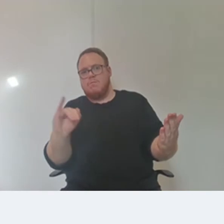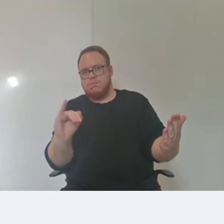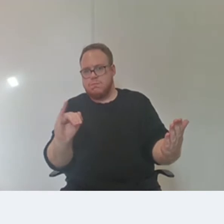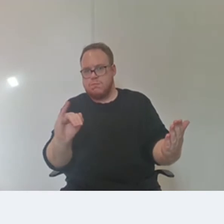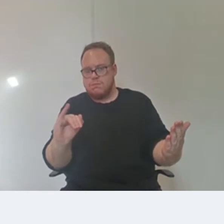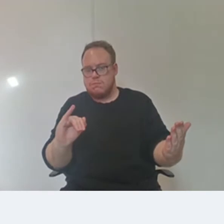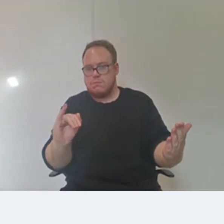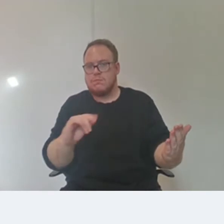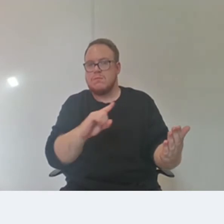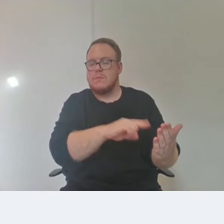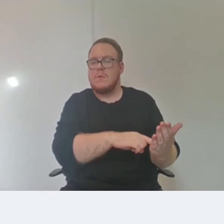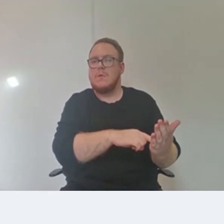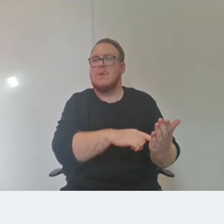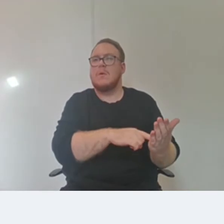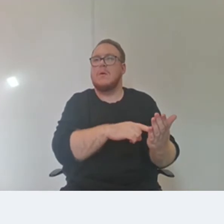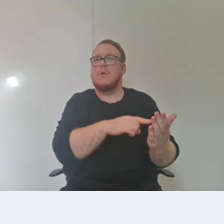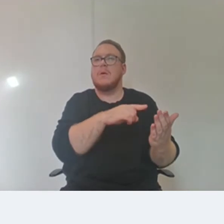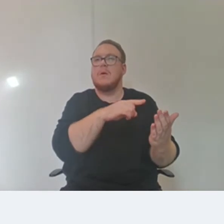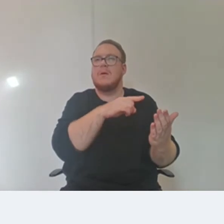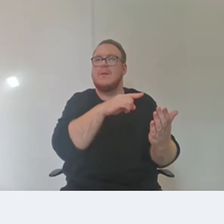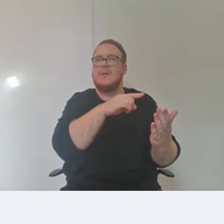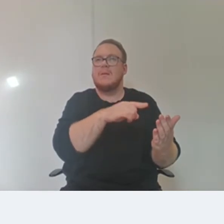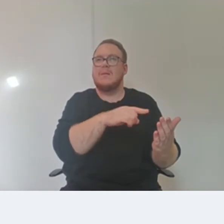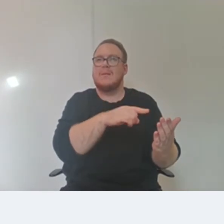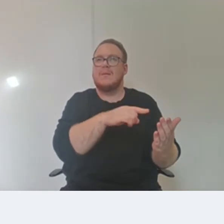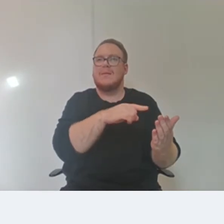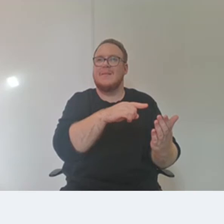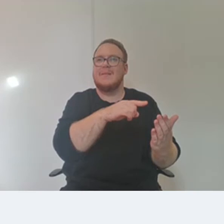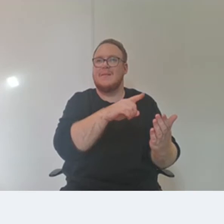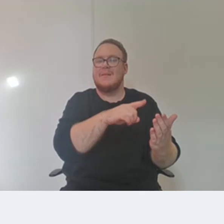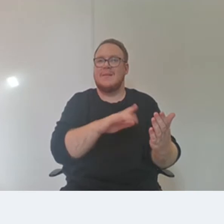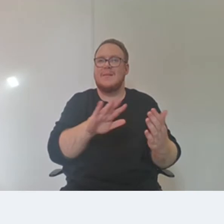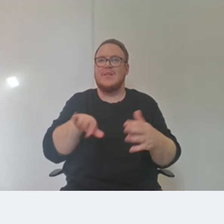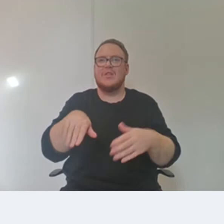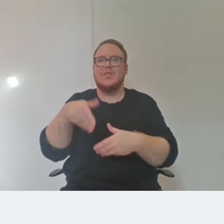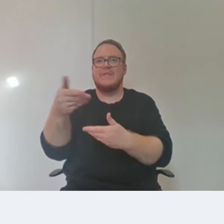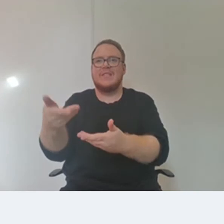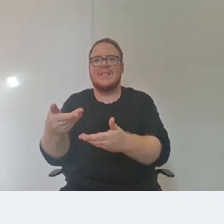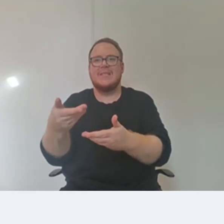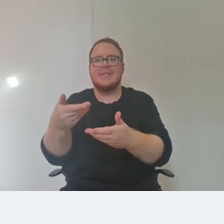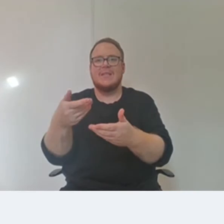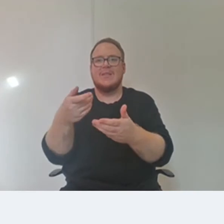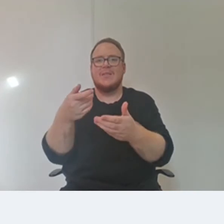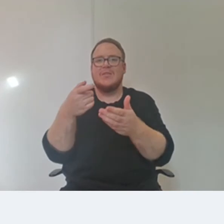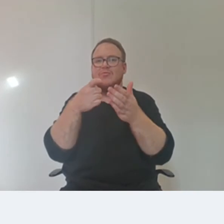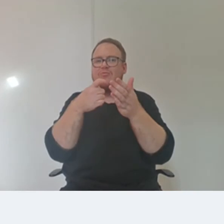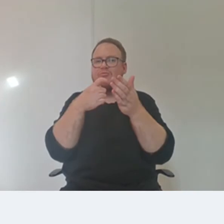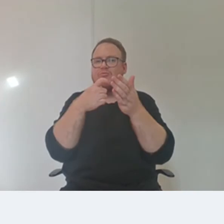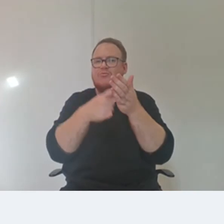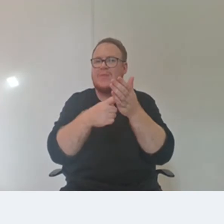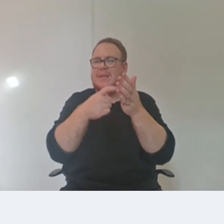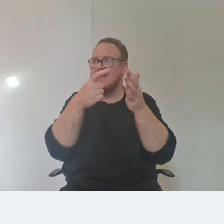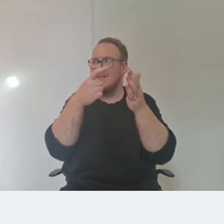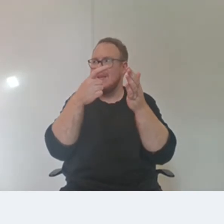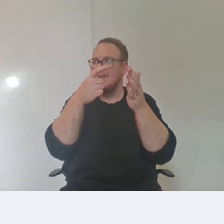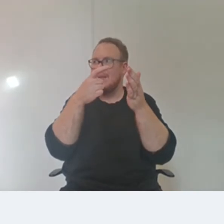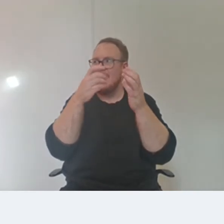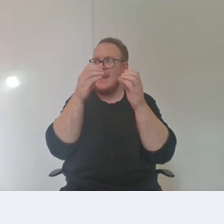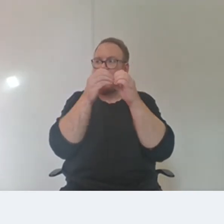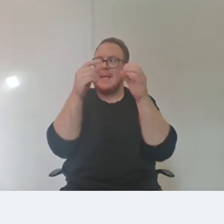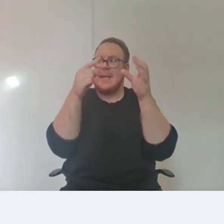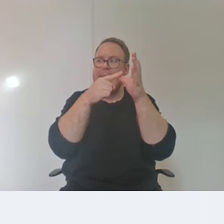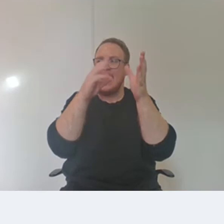especially with the services that the BAME women get and the